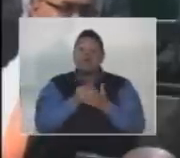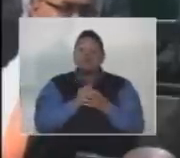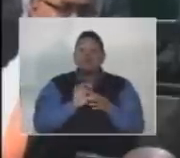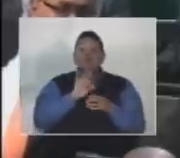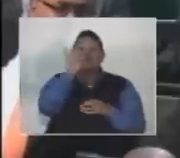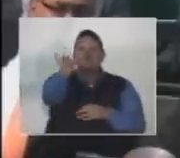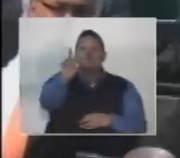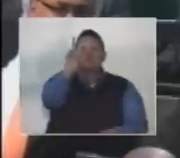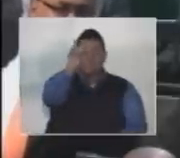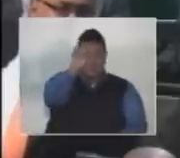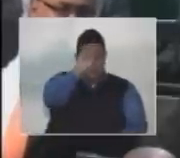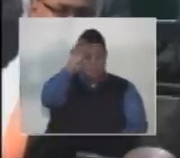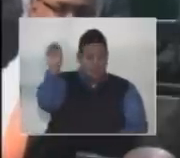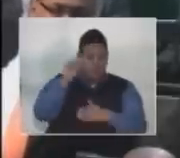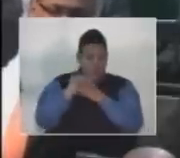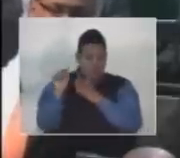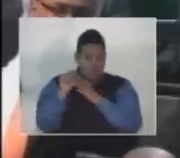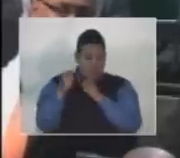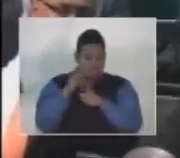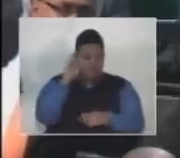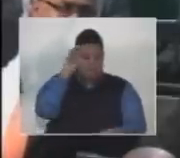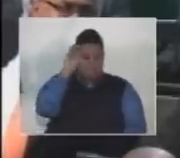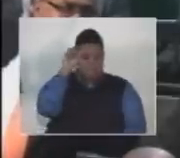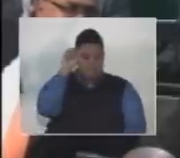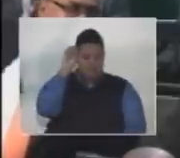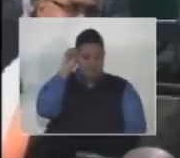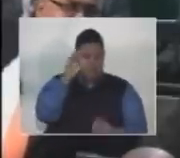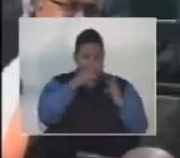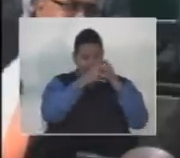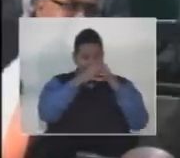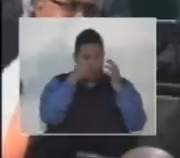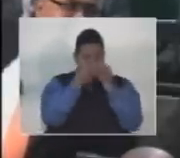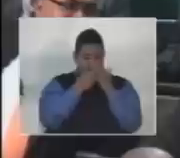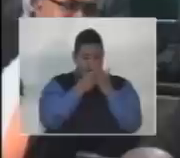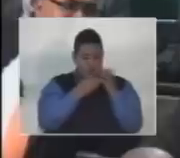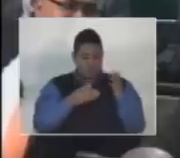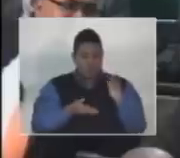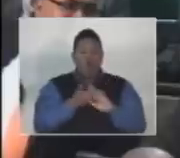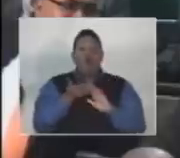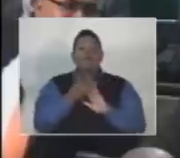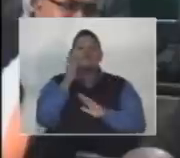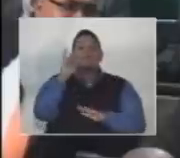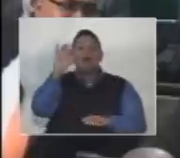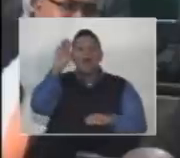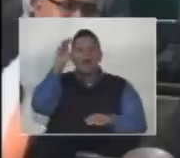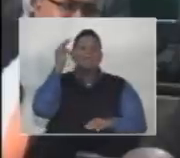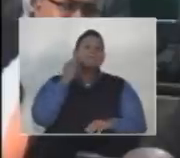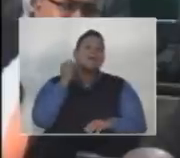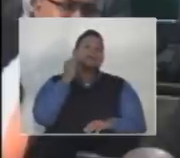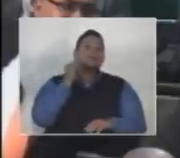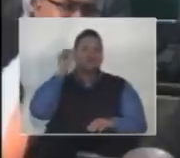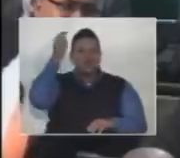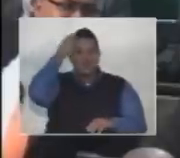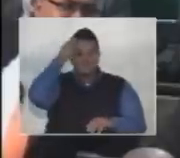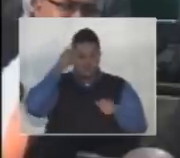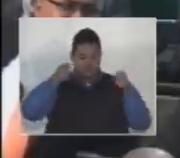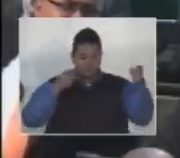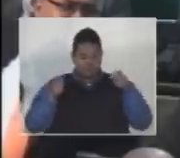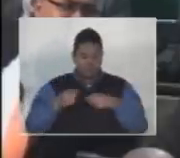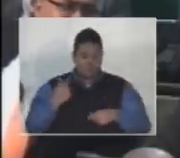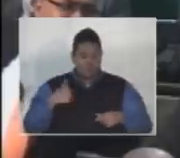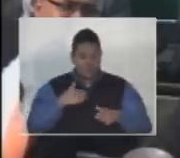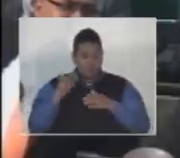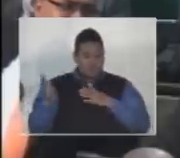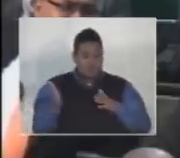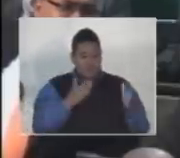200 million dollars from the miso-american fund operated by the mexican government we intend